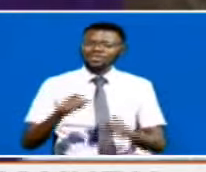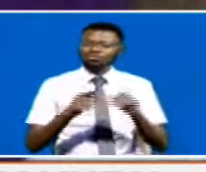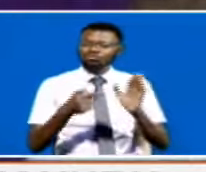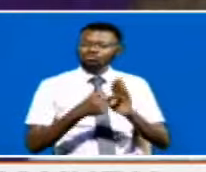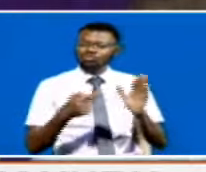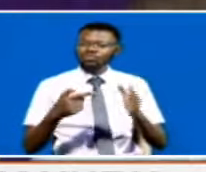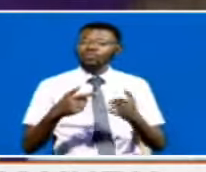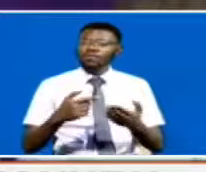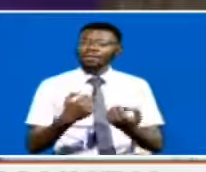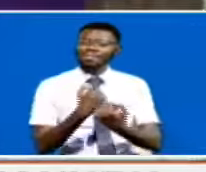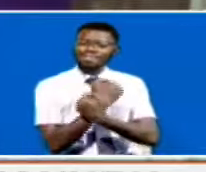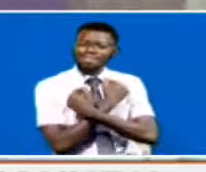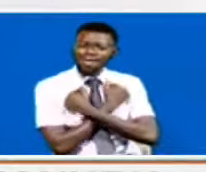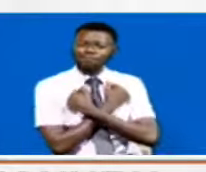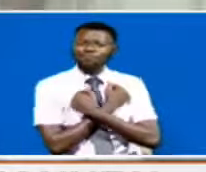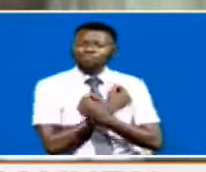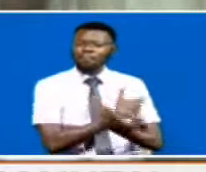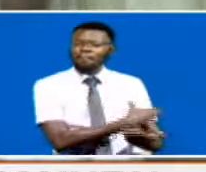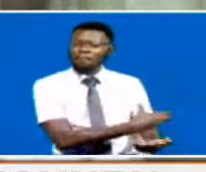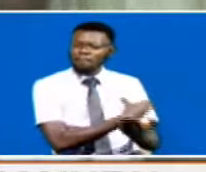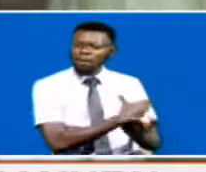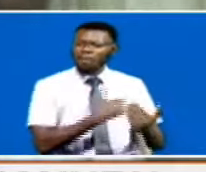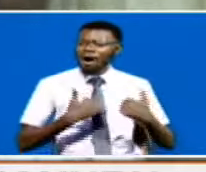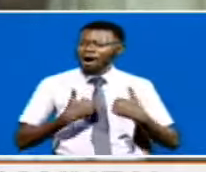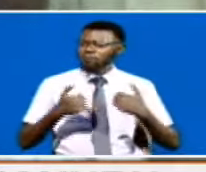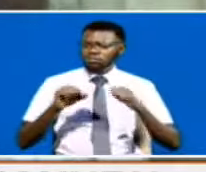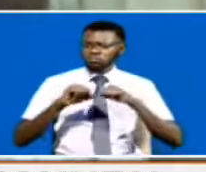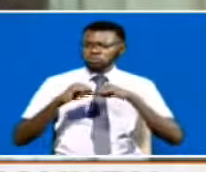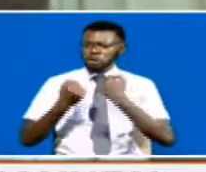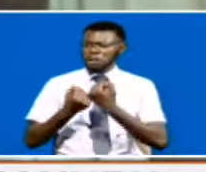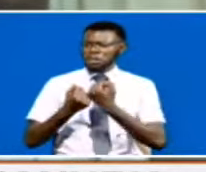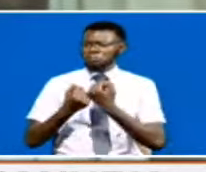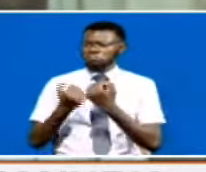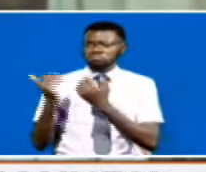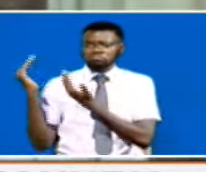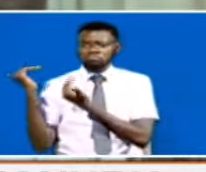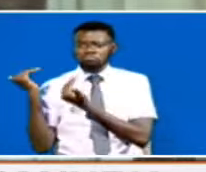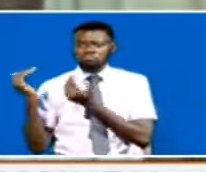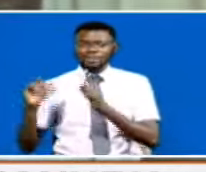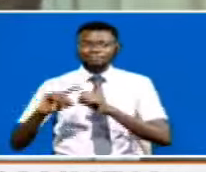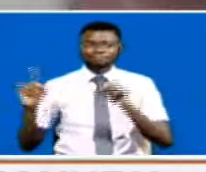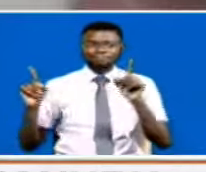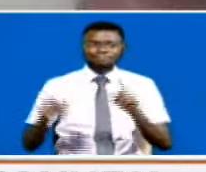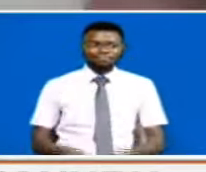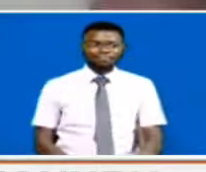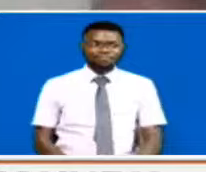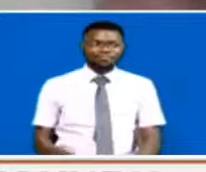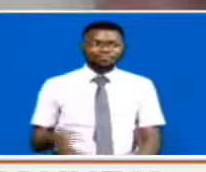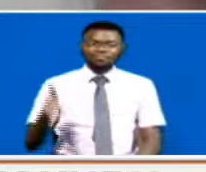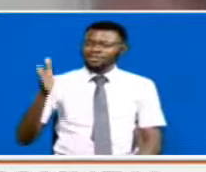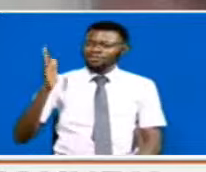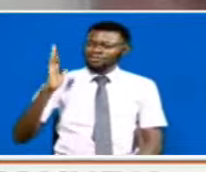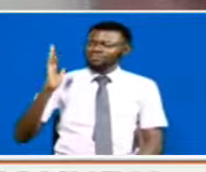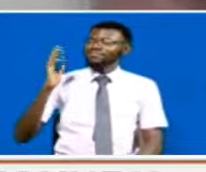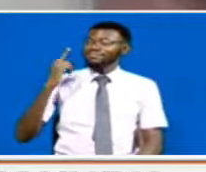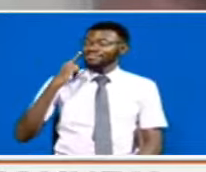love overcoming societal expectations. Najua Mungu anakuwa na suti lake, aliona ni